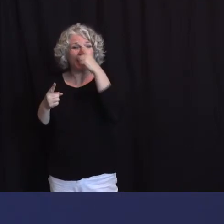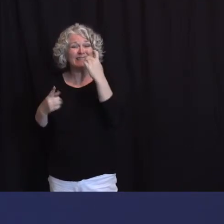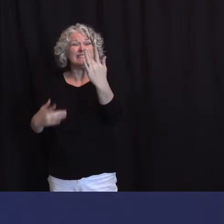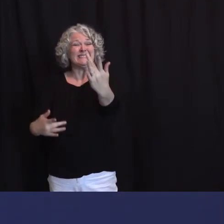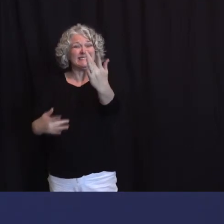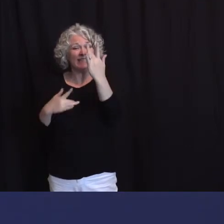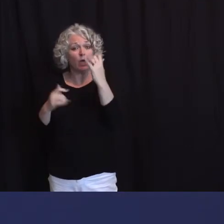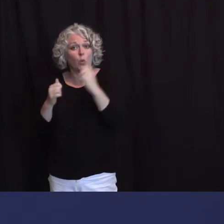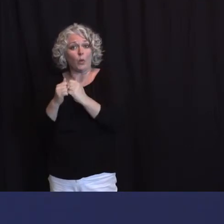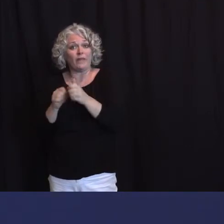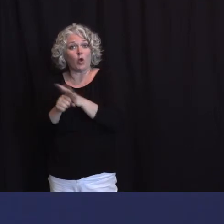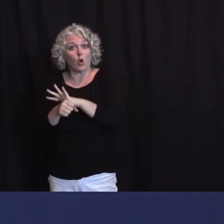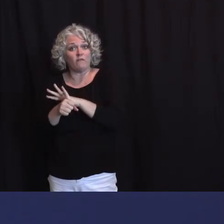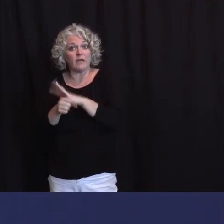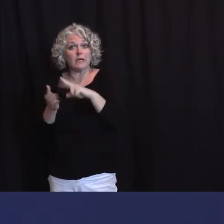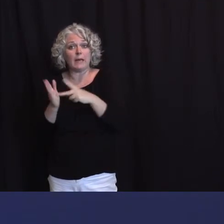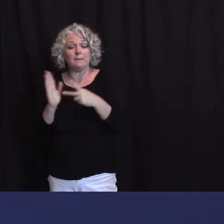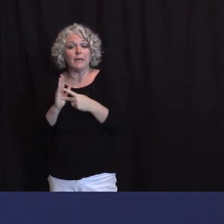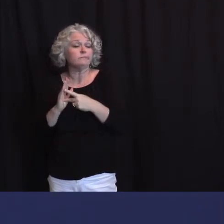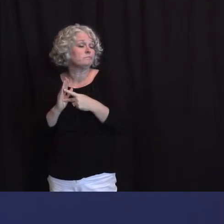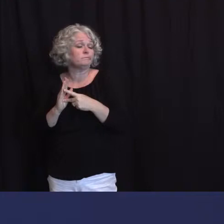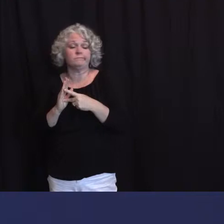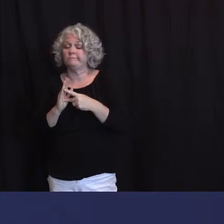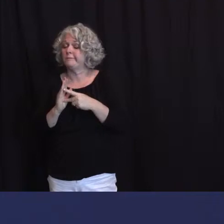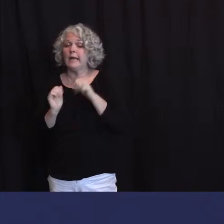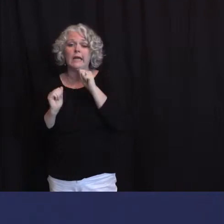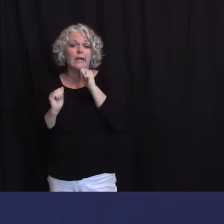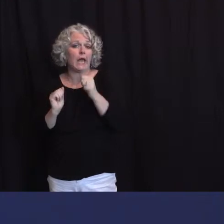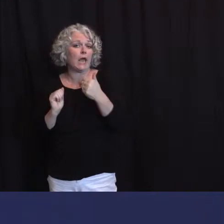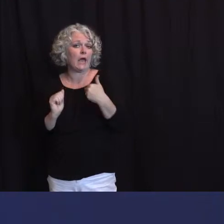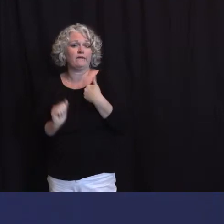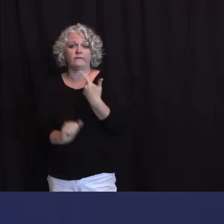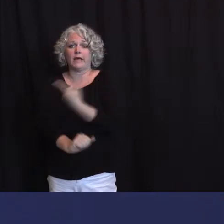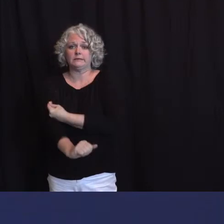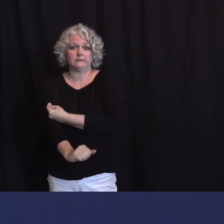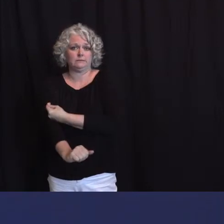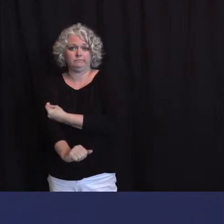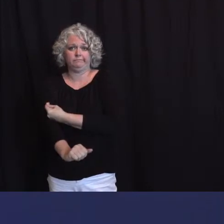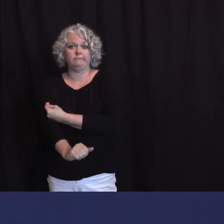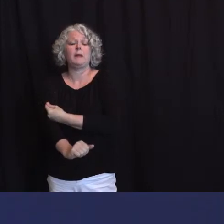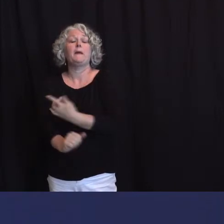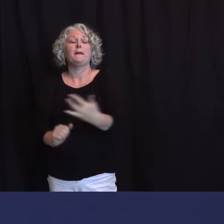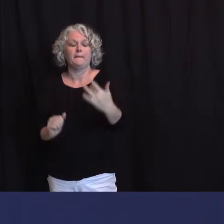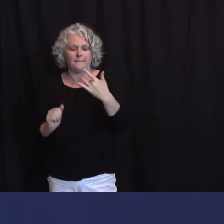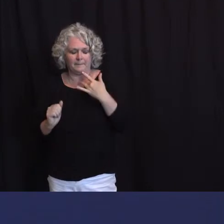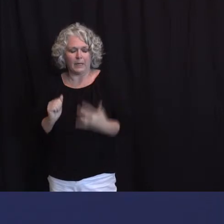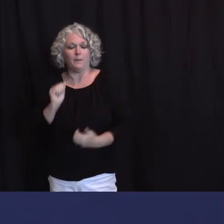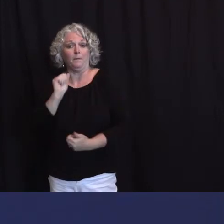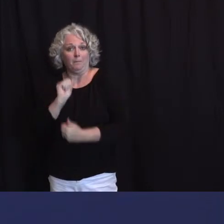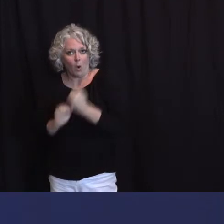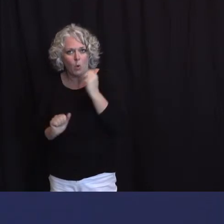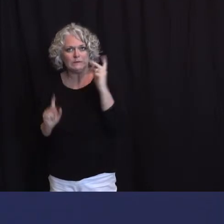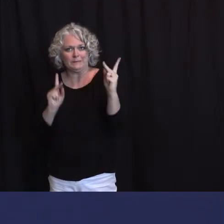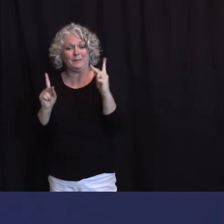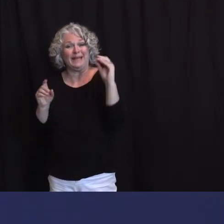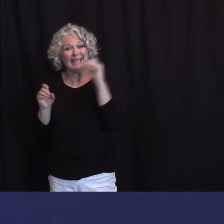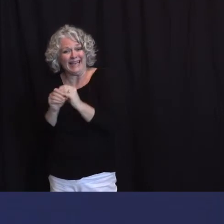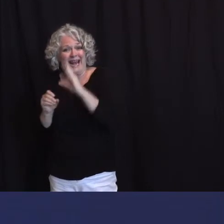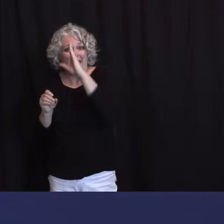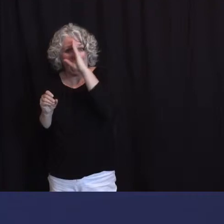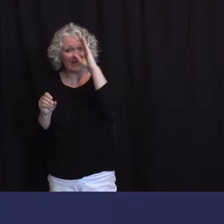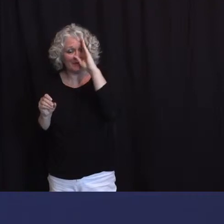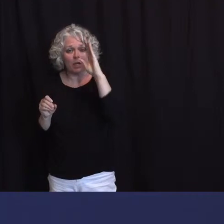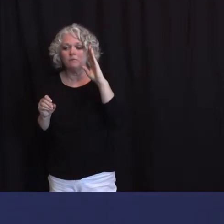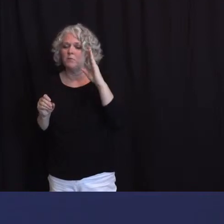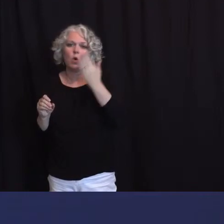That is the anecdotal evidence we have. If you're going into a hospital, you are overwhelmingly not vaccinated. And that's just,